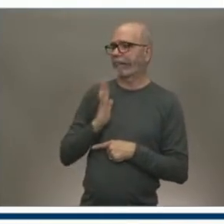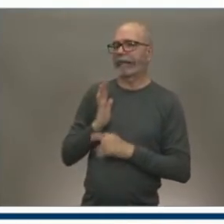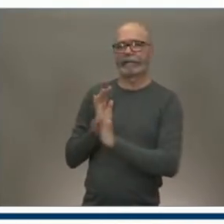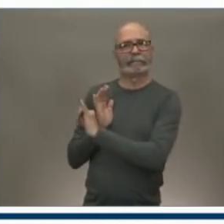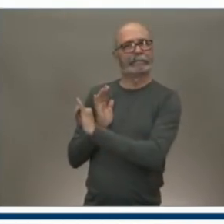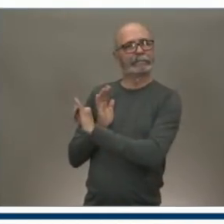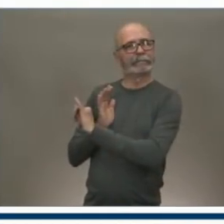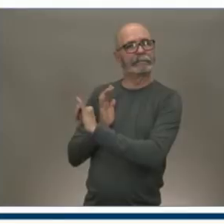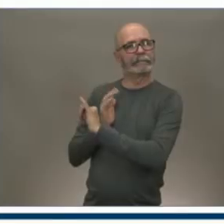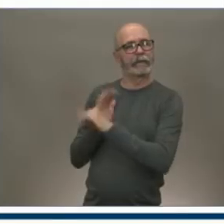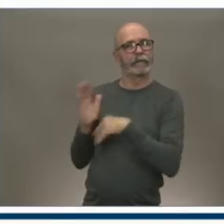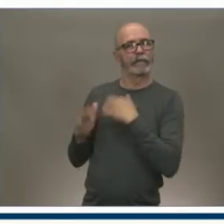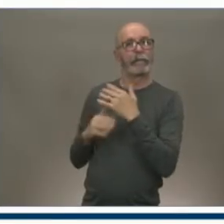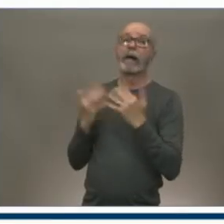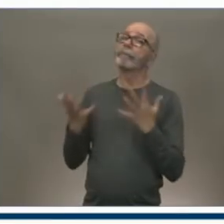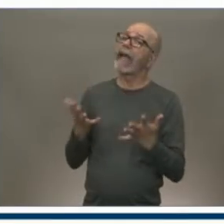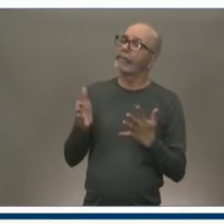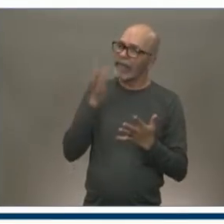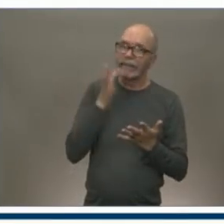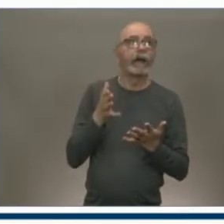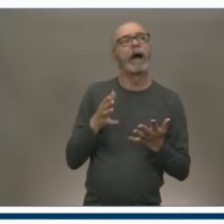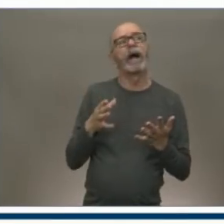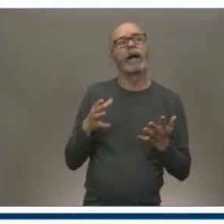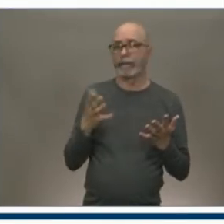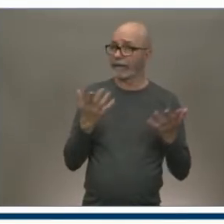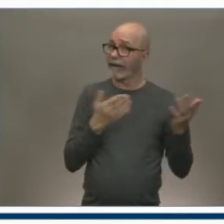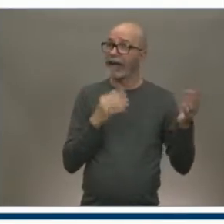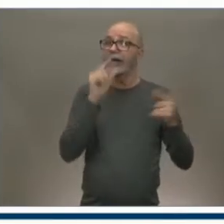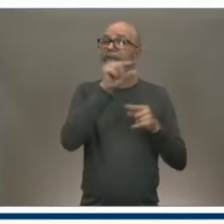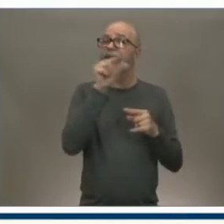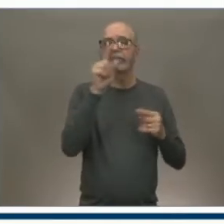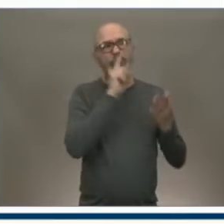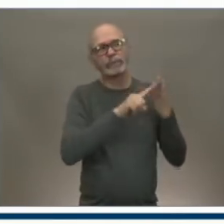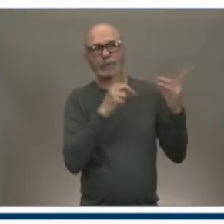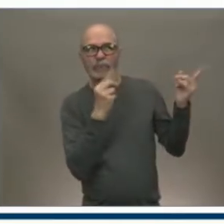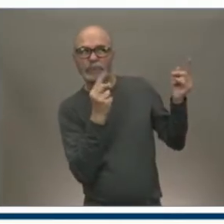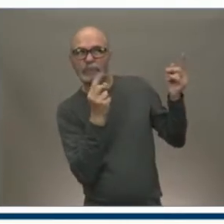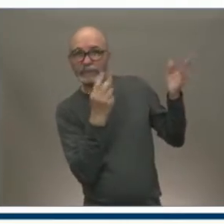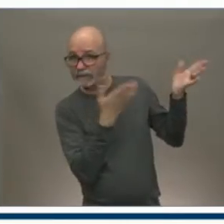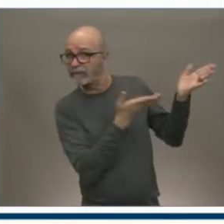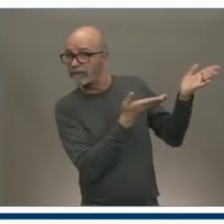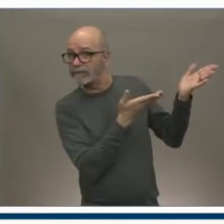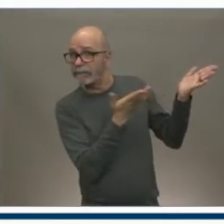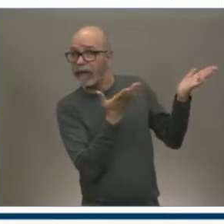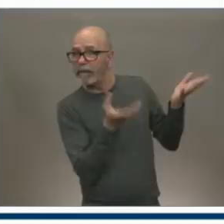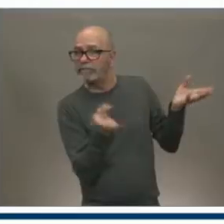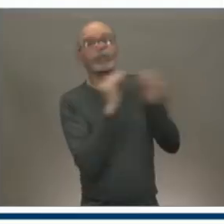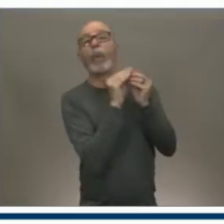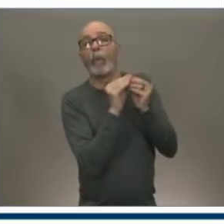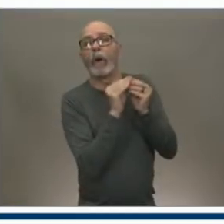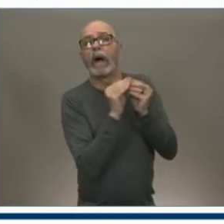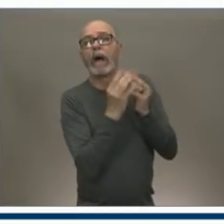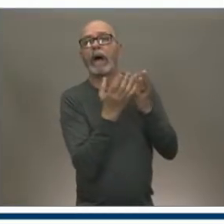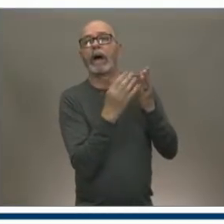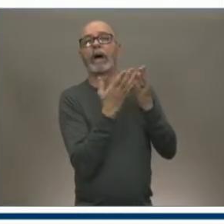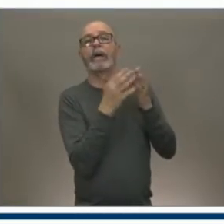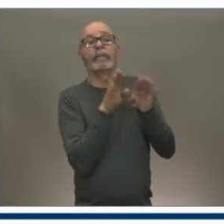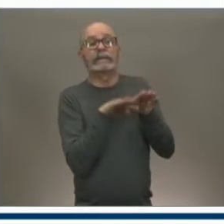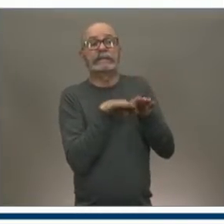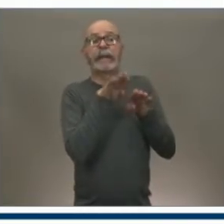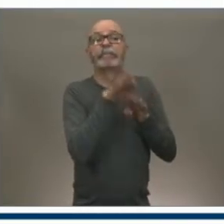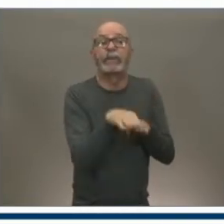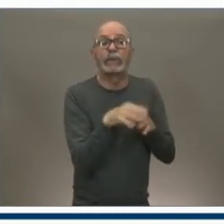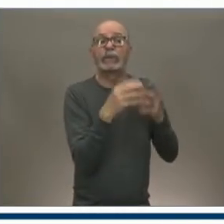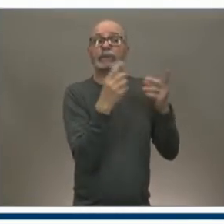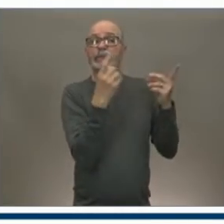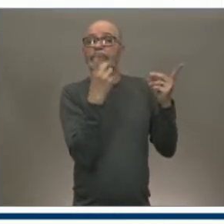think the answer is we'll continue to work with the federal government this additional step of testing upon arrival. We've already had conversations in my team about